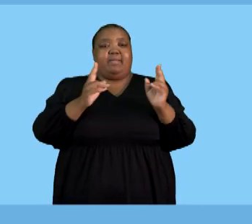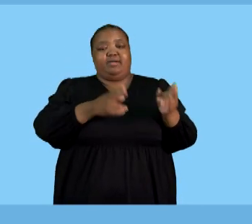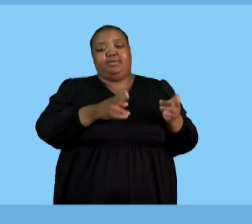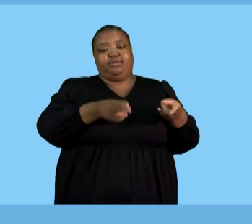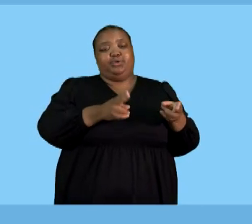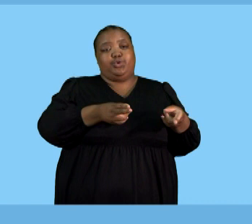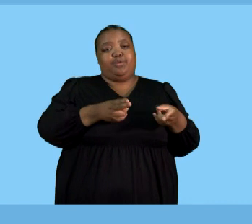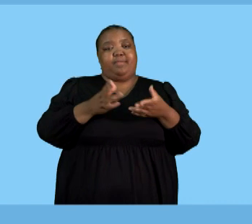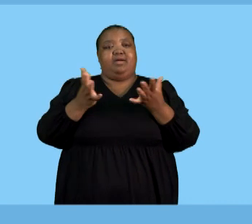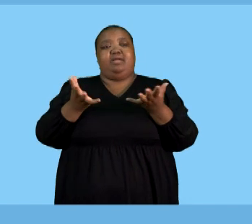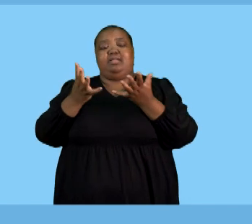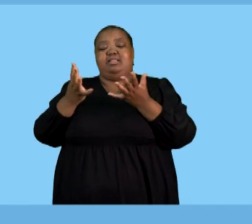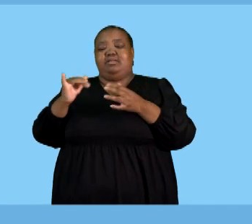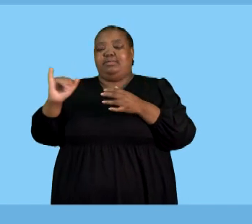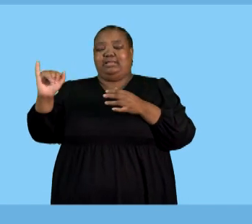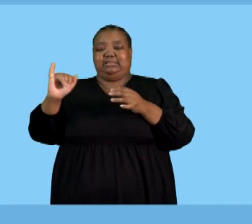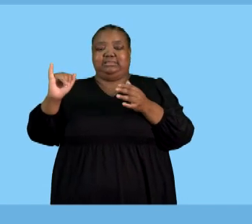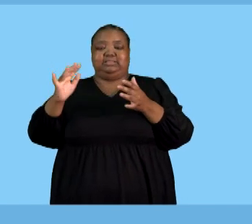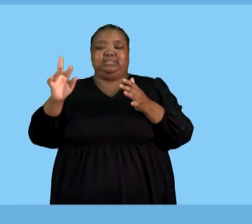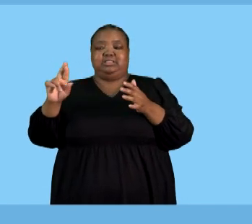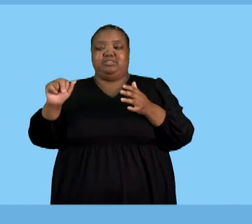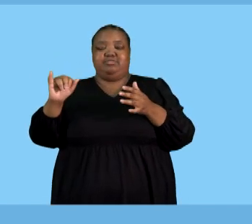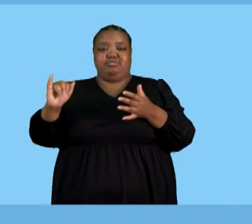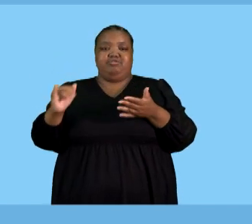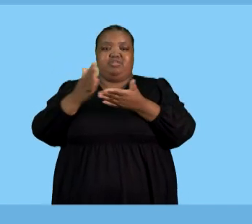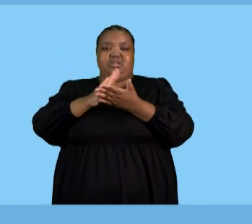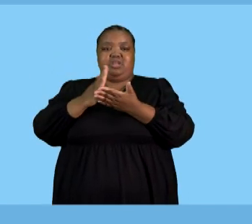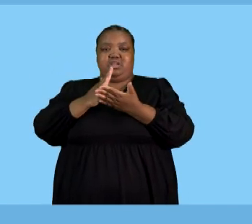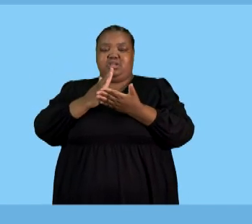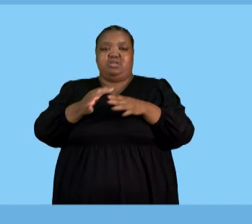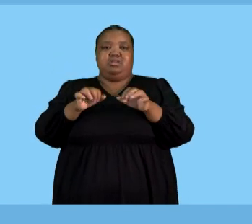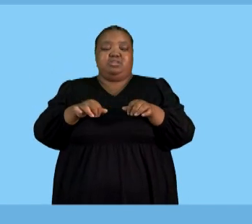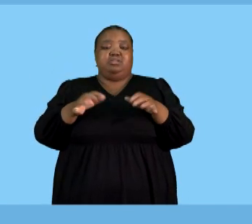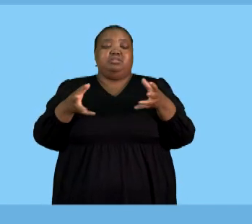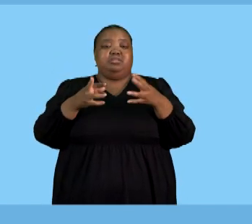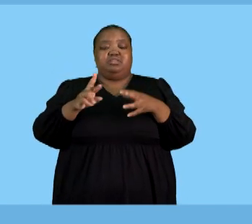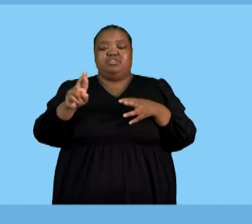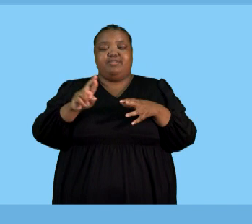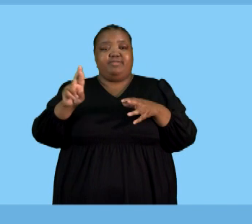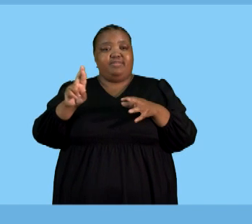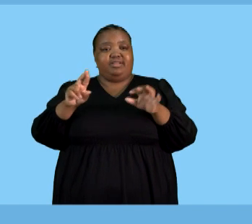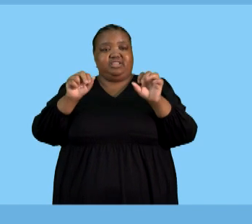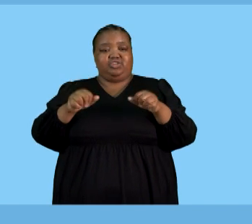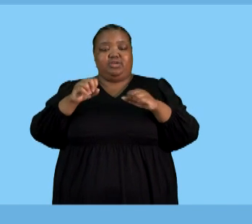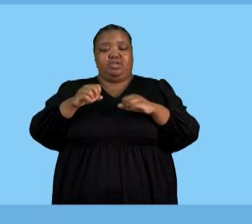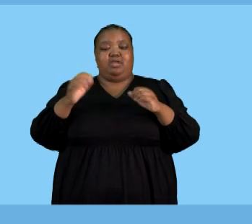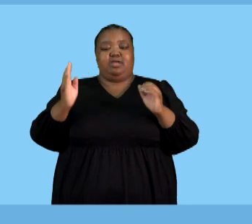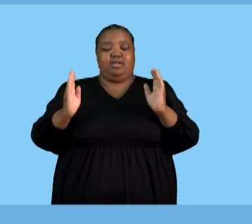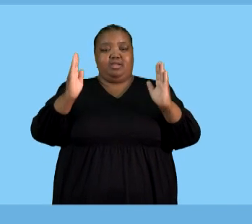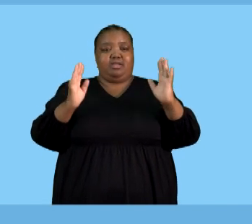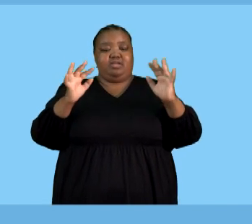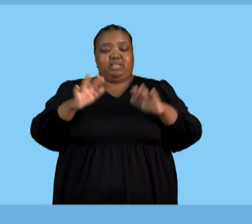So that's now the angle between the normal and the angle of the incident ray. And the angle of reflection, that's now the angle between